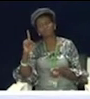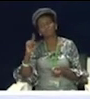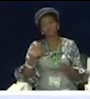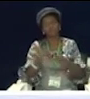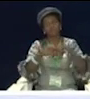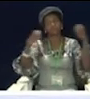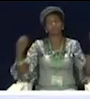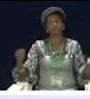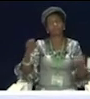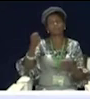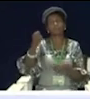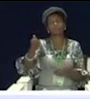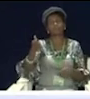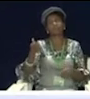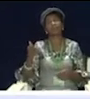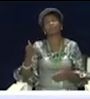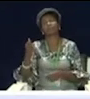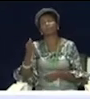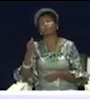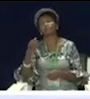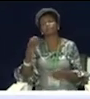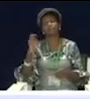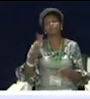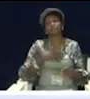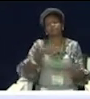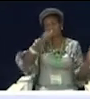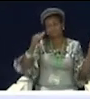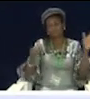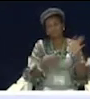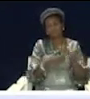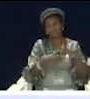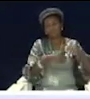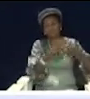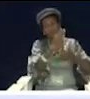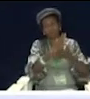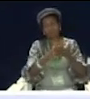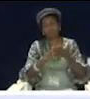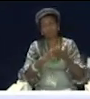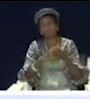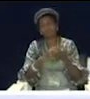exposing a little bit of my hidden side.